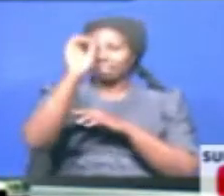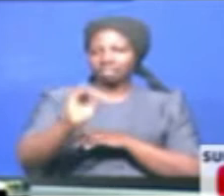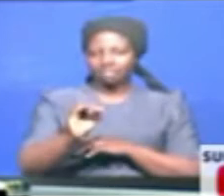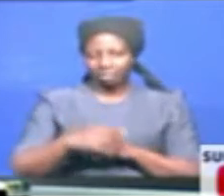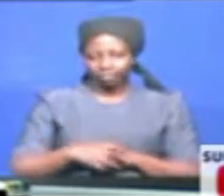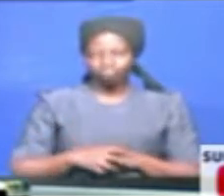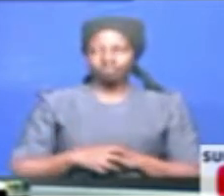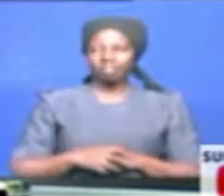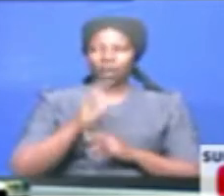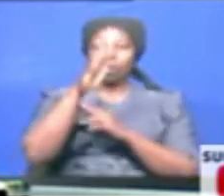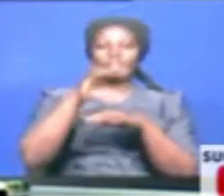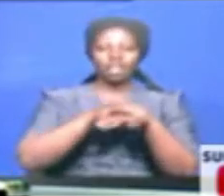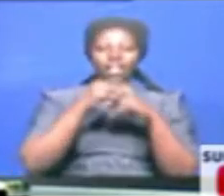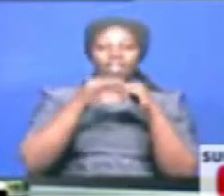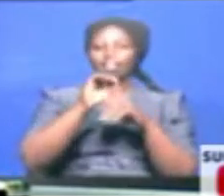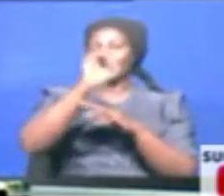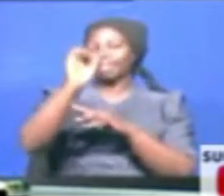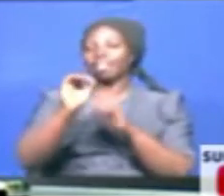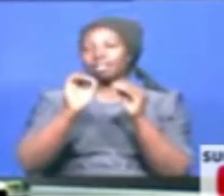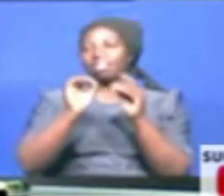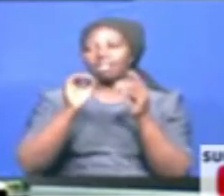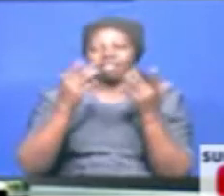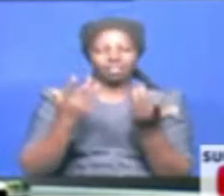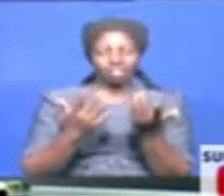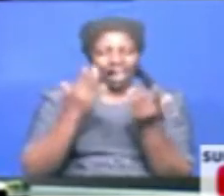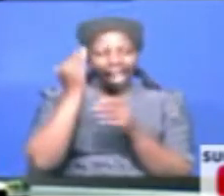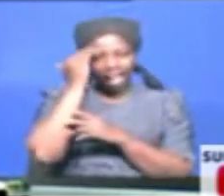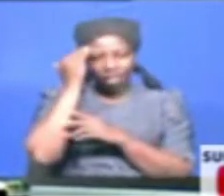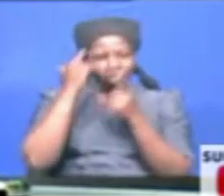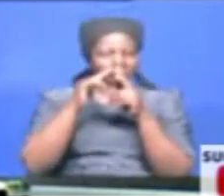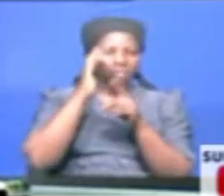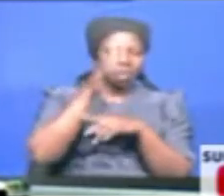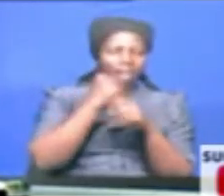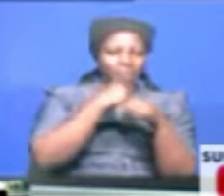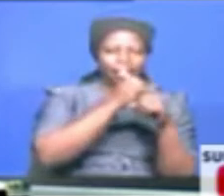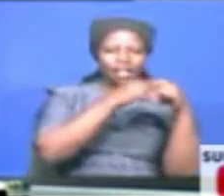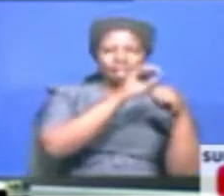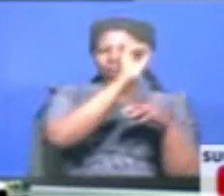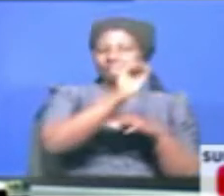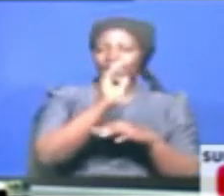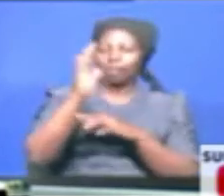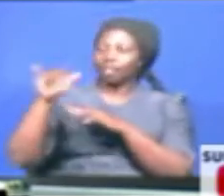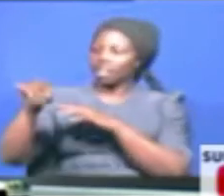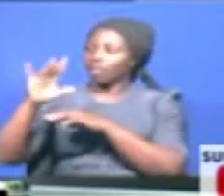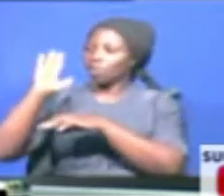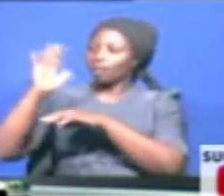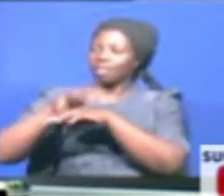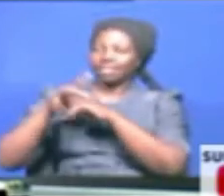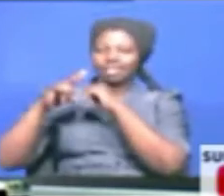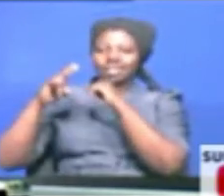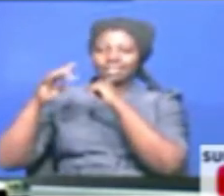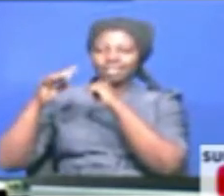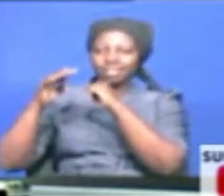He's not gonna get 80%. I know, but I'm gonna say 90%. And he's gonna get 60%. Why did you get 30%